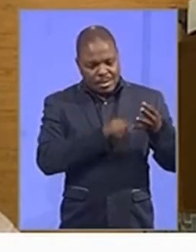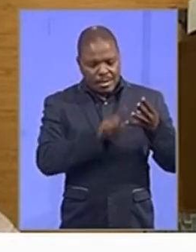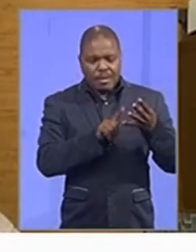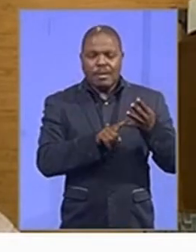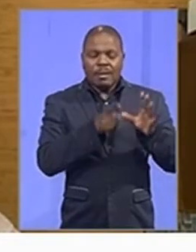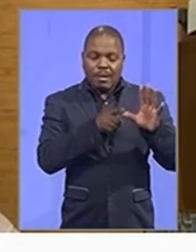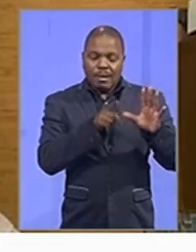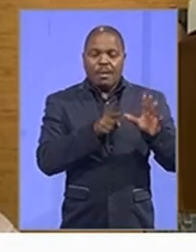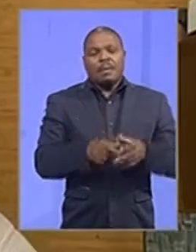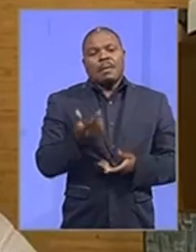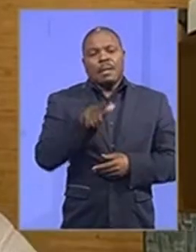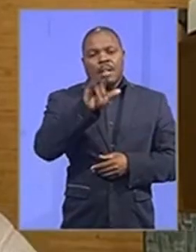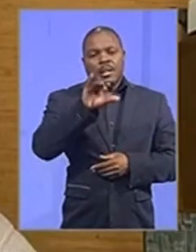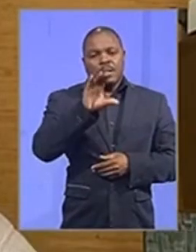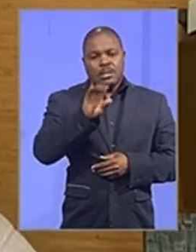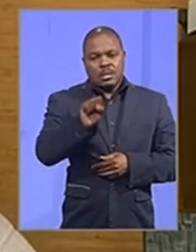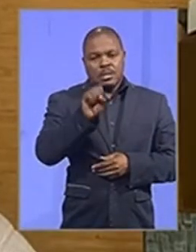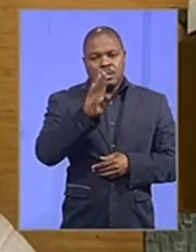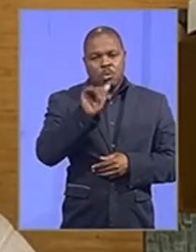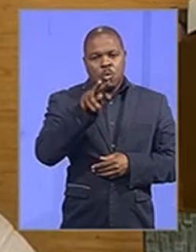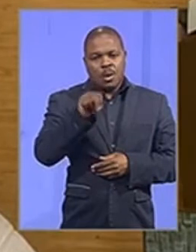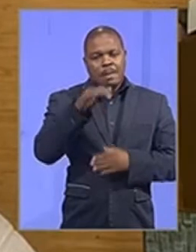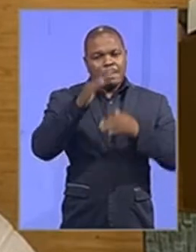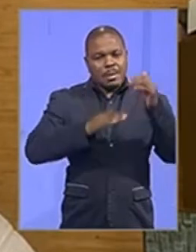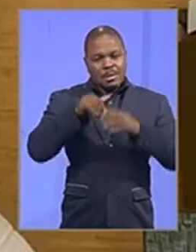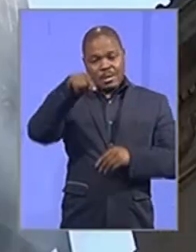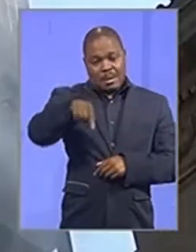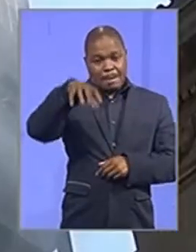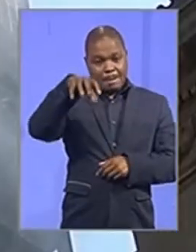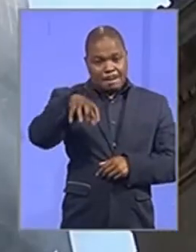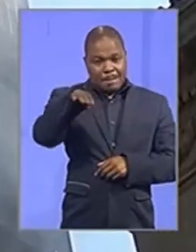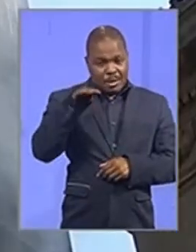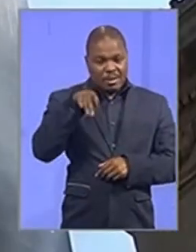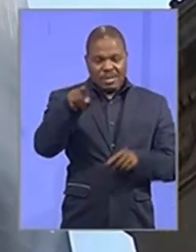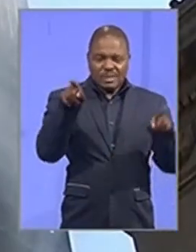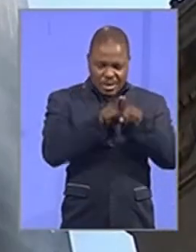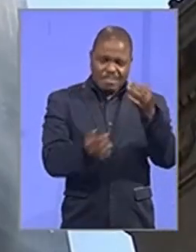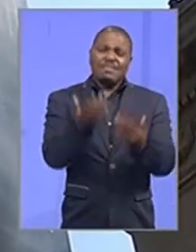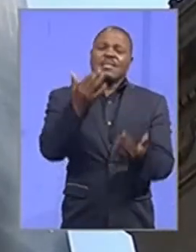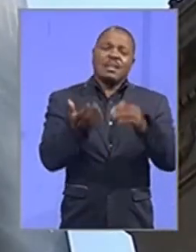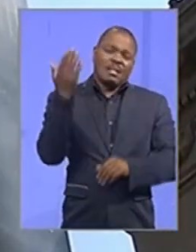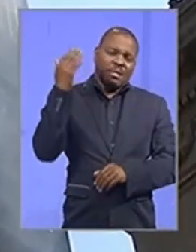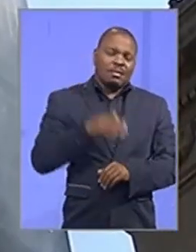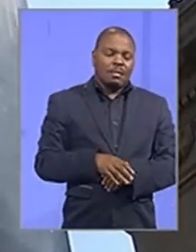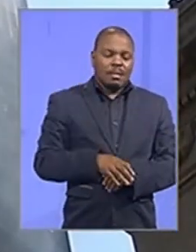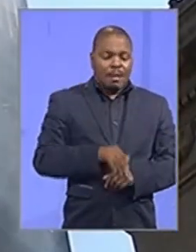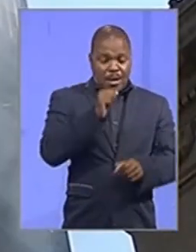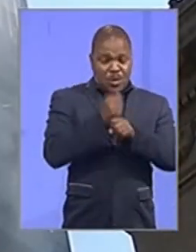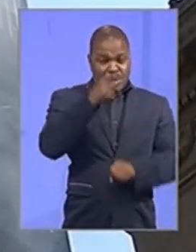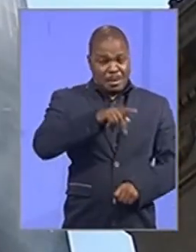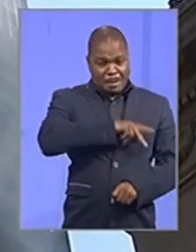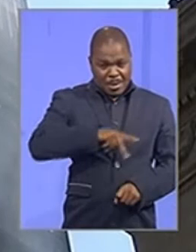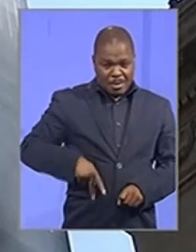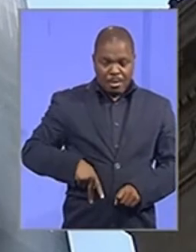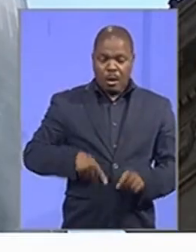Bank of Lisbon building, which started the head office of the Gauteng Health Department. And the Premier of Gauteng has still not released